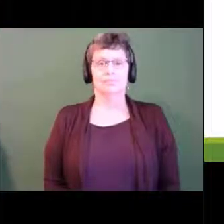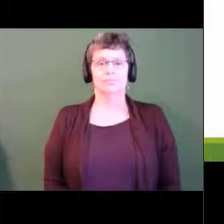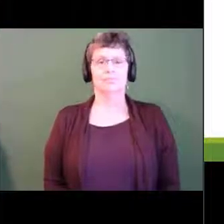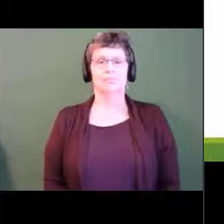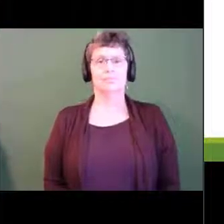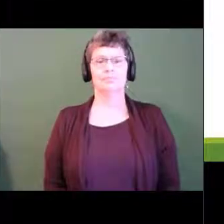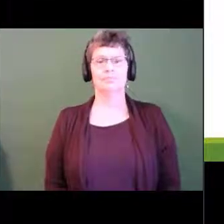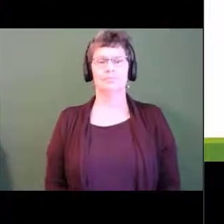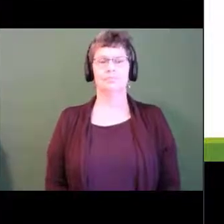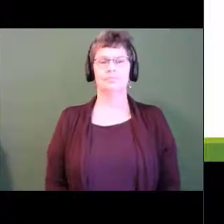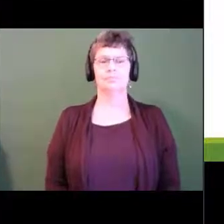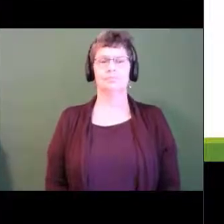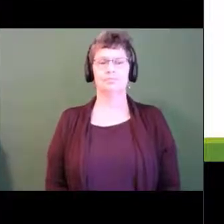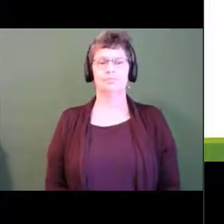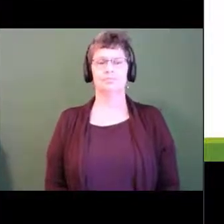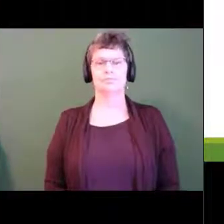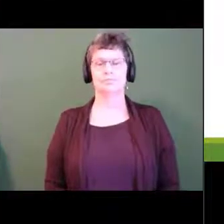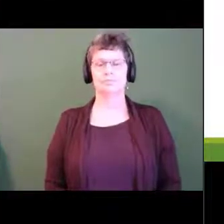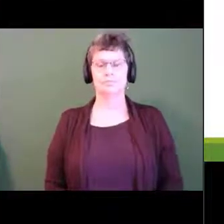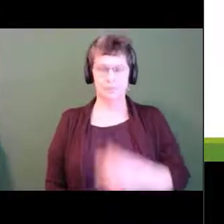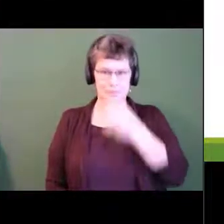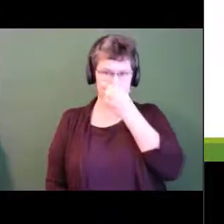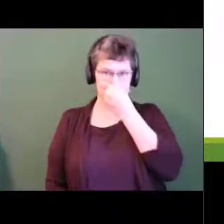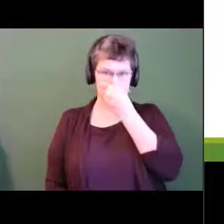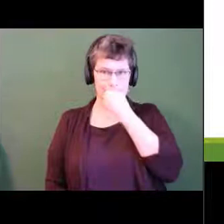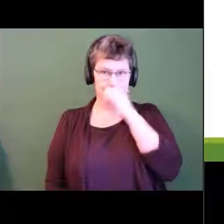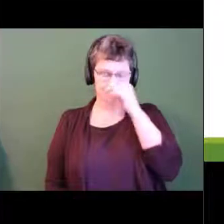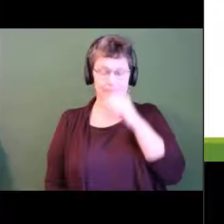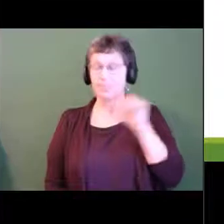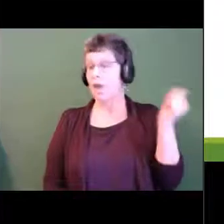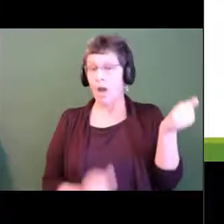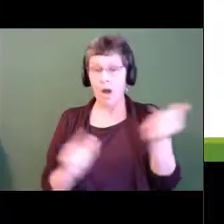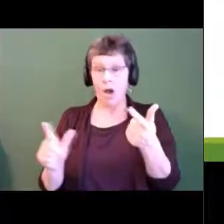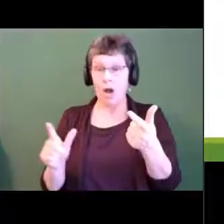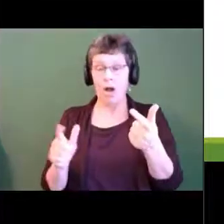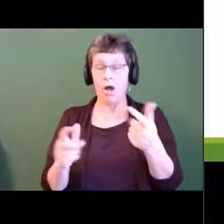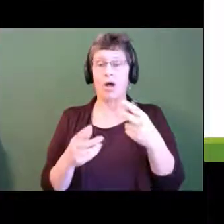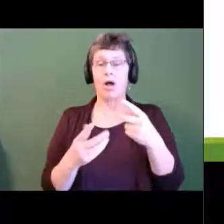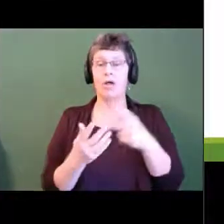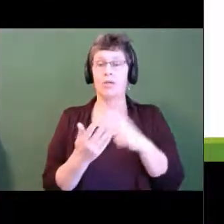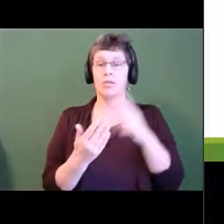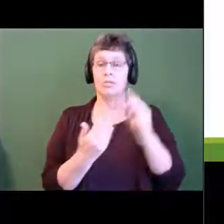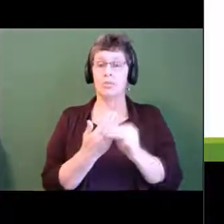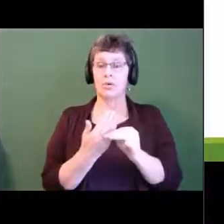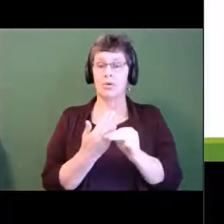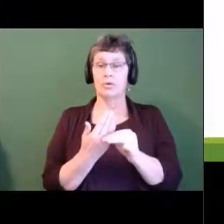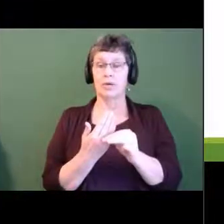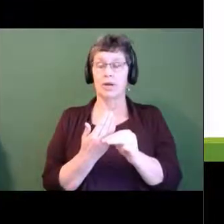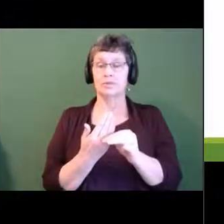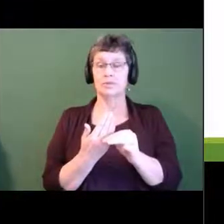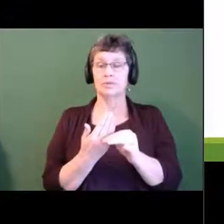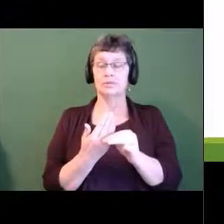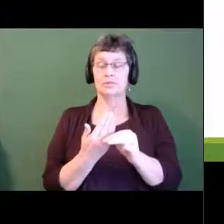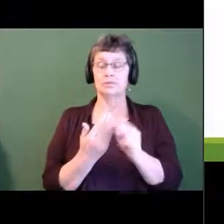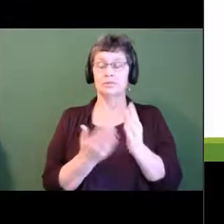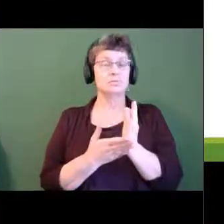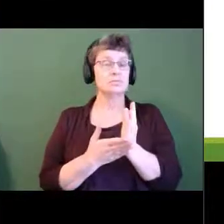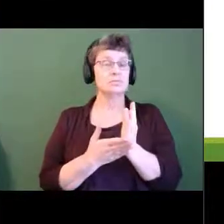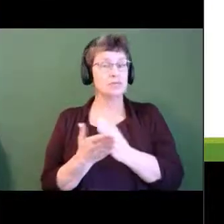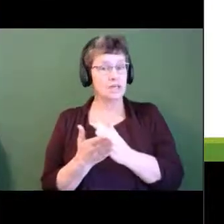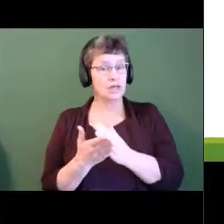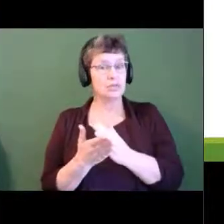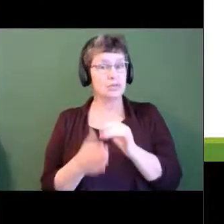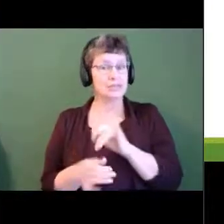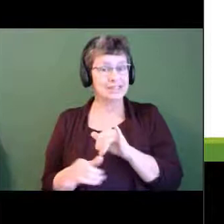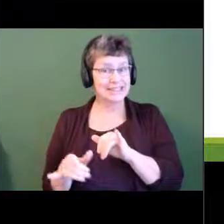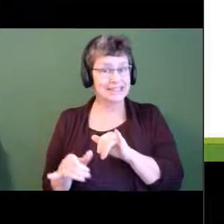Okay, all those programs that I mentioned all had a bearing. Some were systems, and I should mention transportation. There were a lot